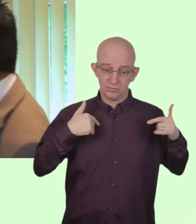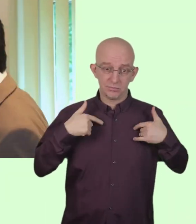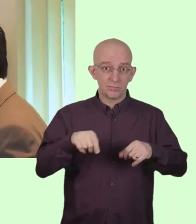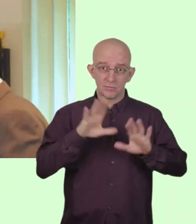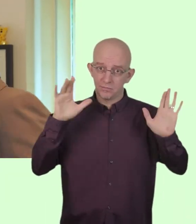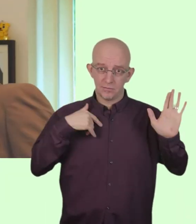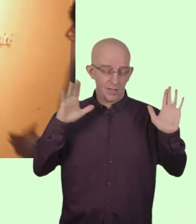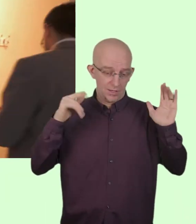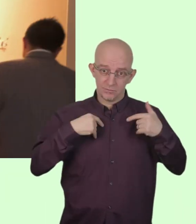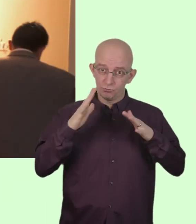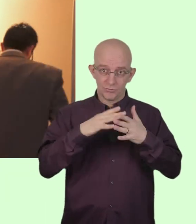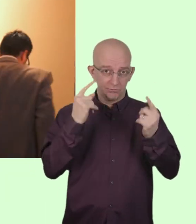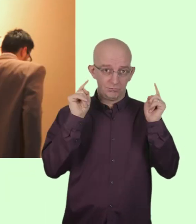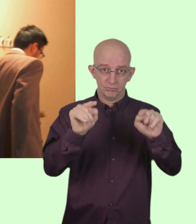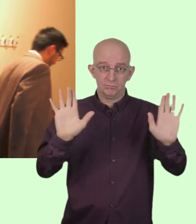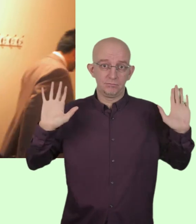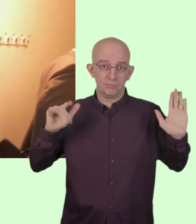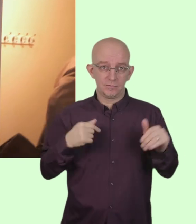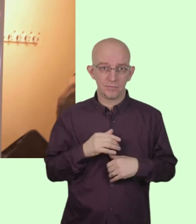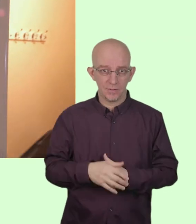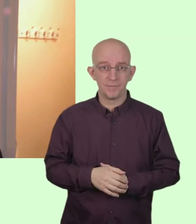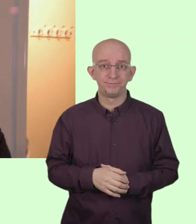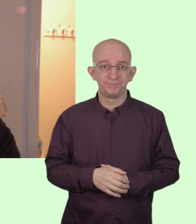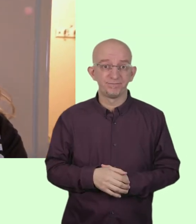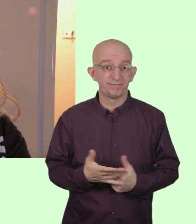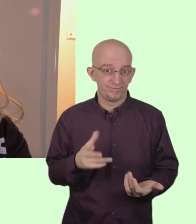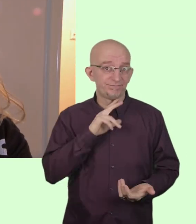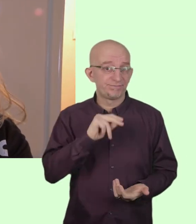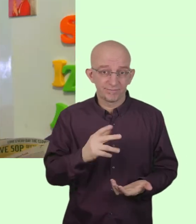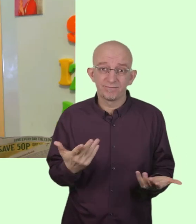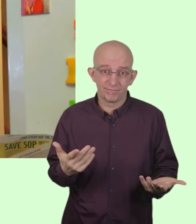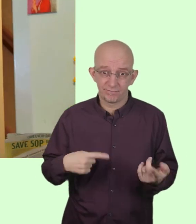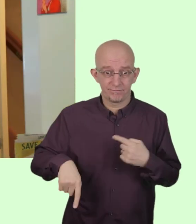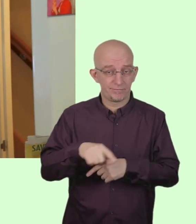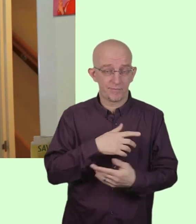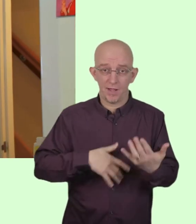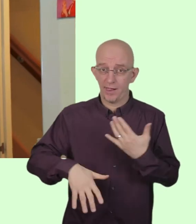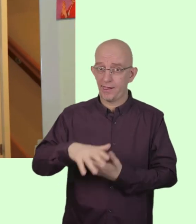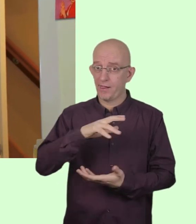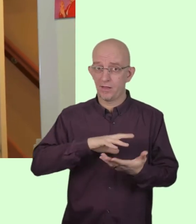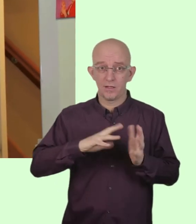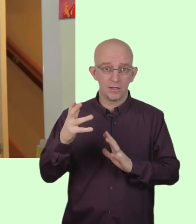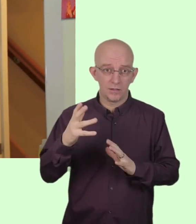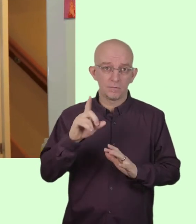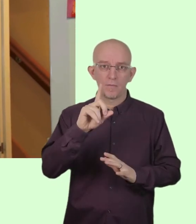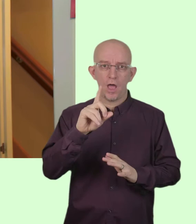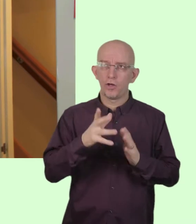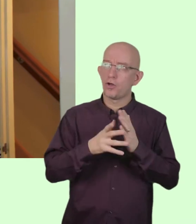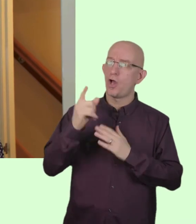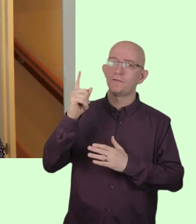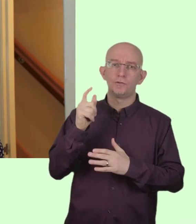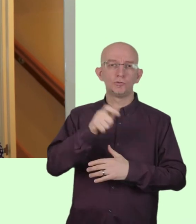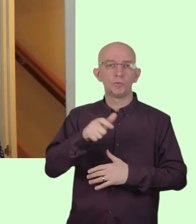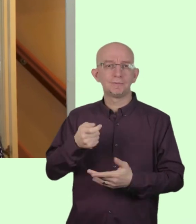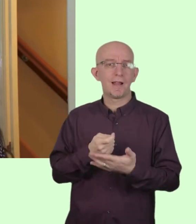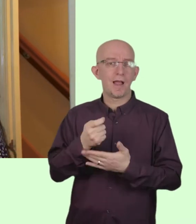to do with this, it's up to you. Things were getting out of control. Fortunately, the gods of student lettings for